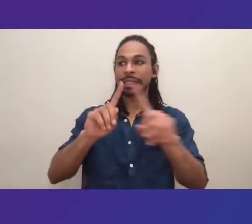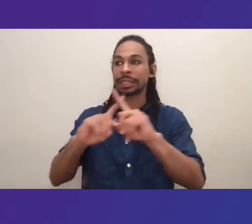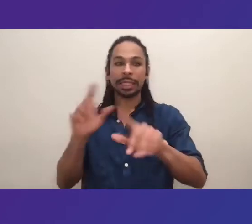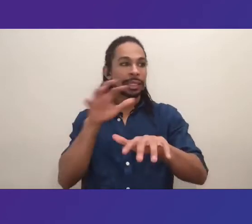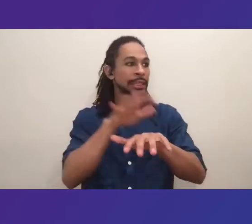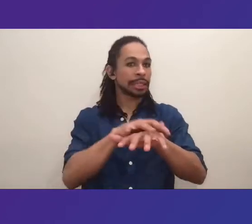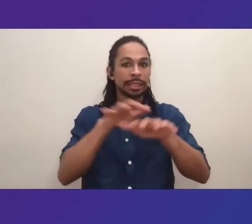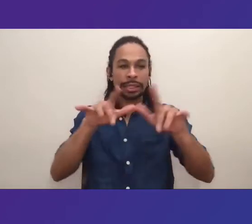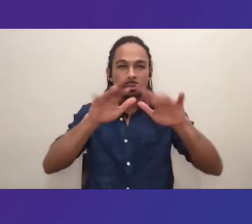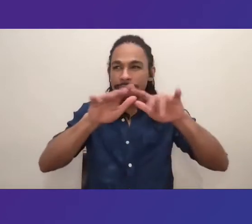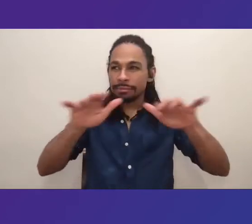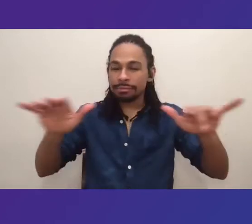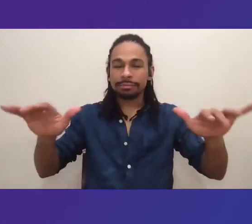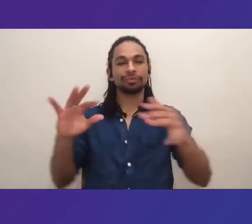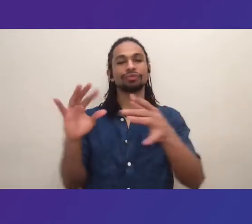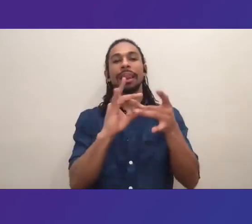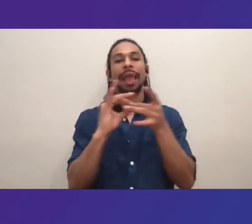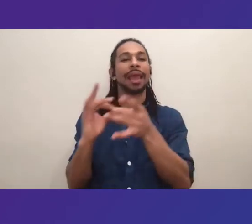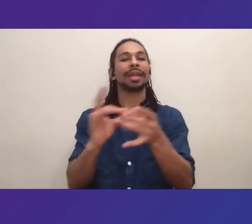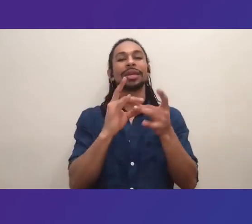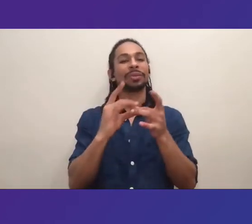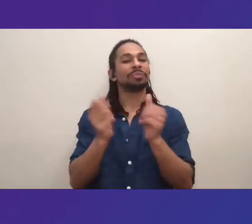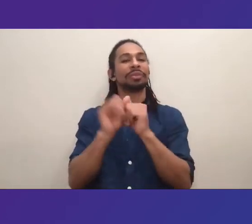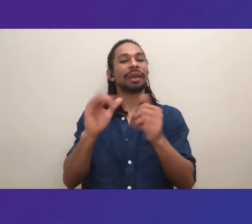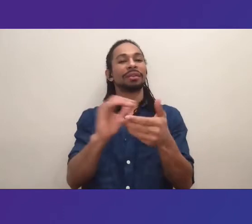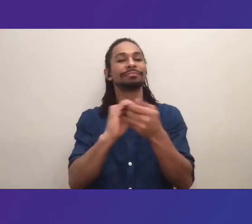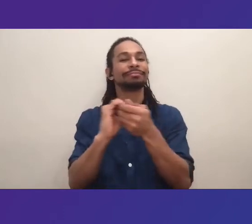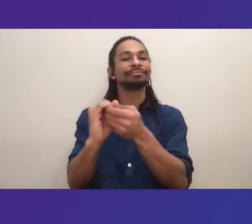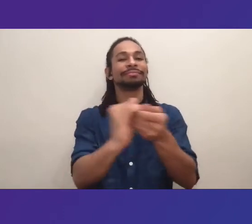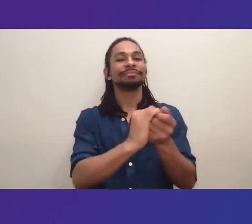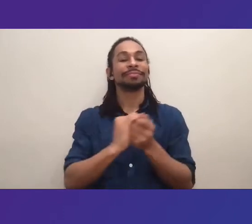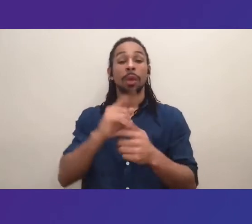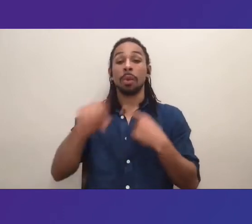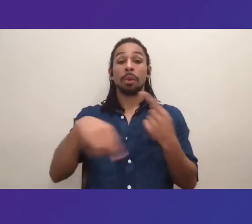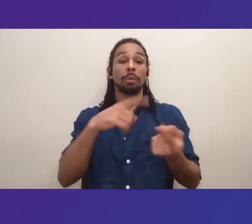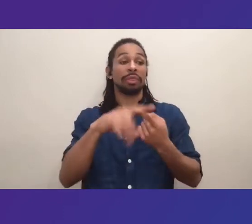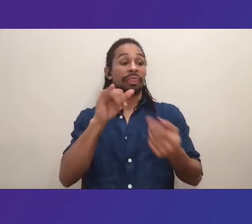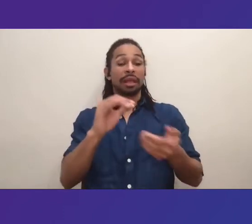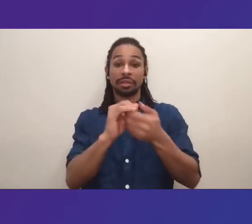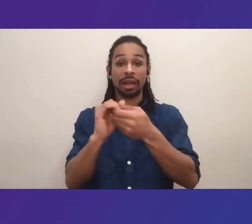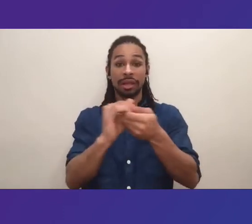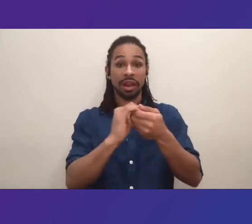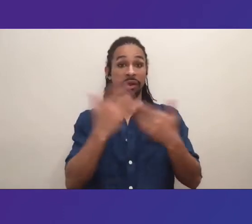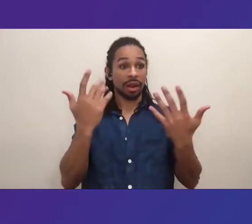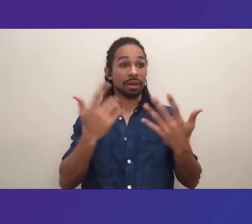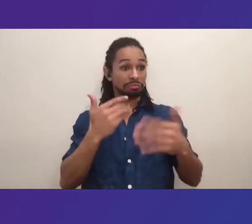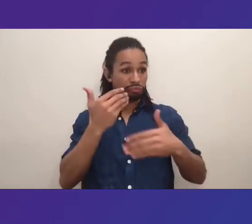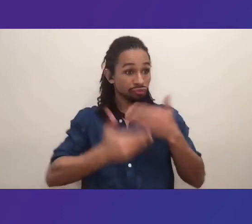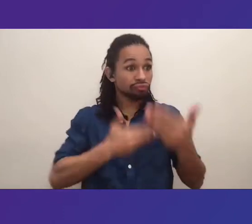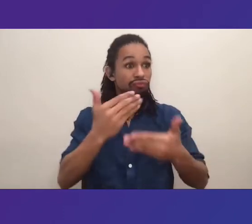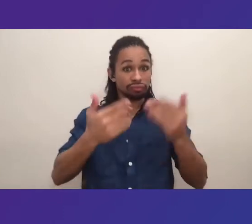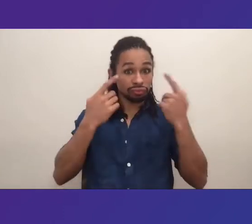solidarity. When is it that that solidarity is productive and propulsive?